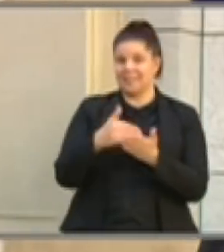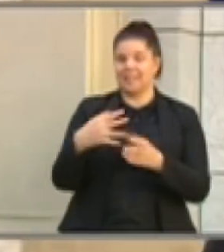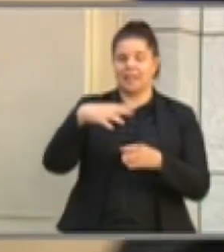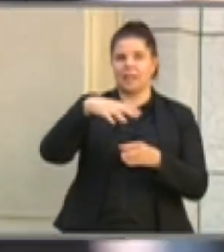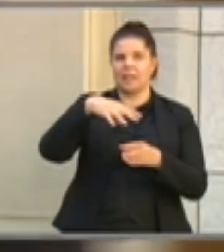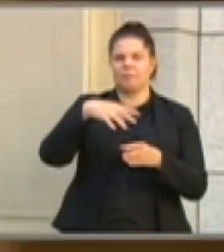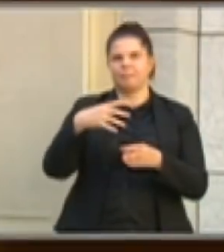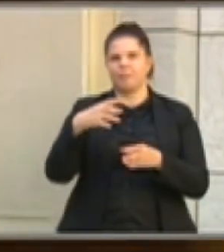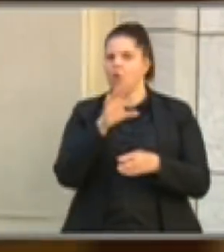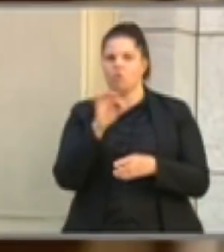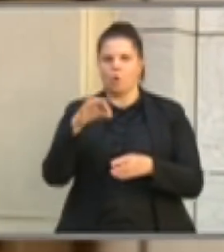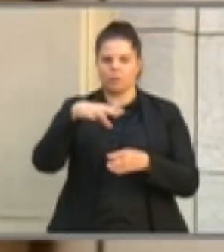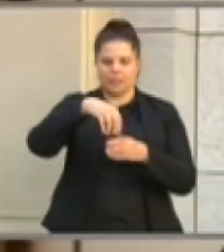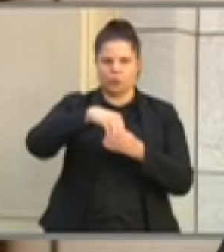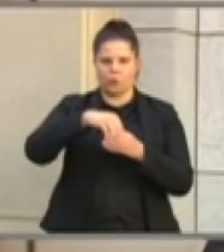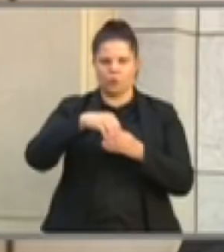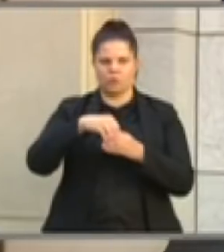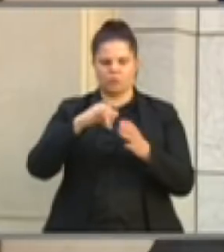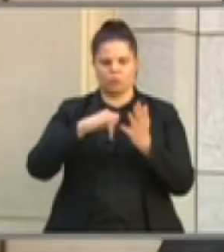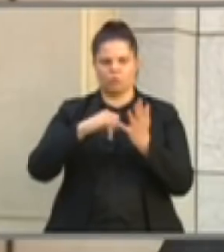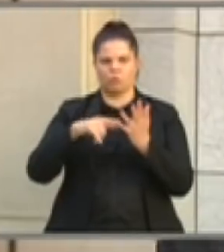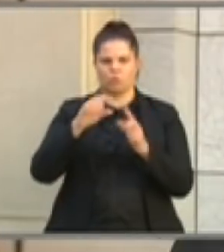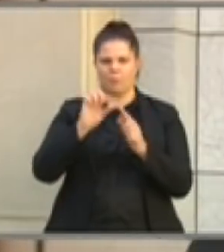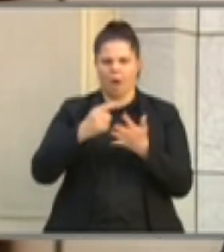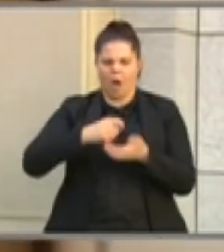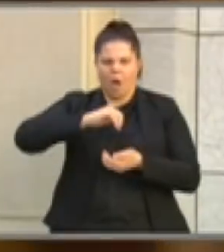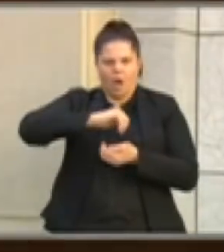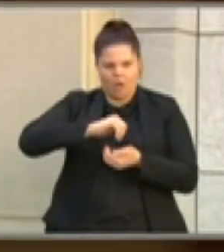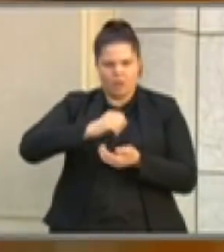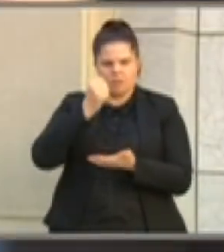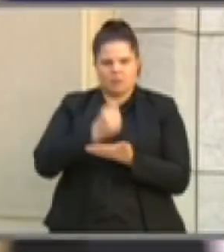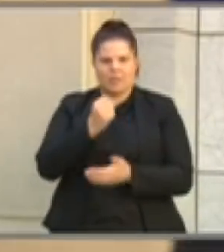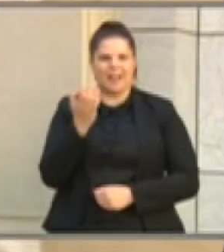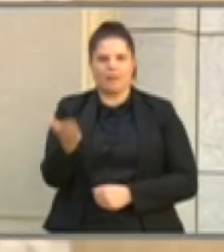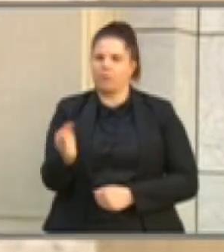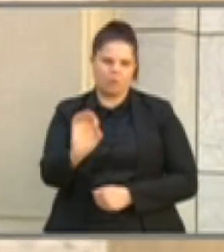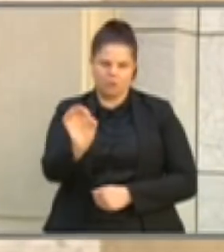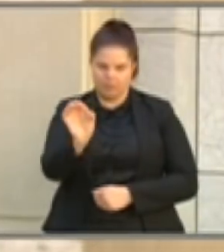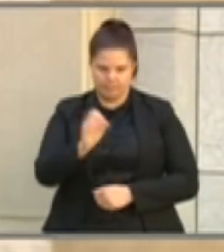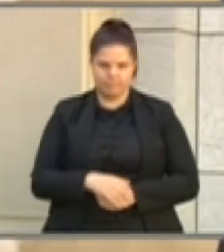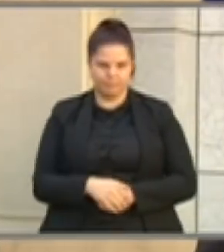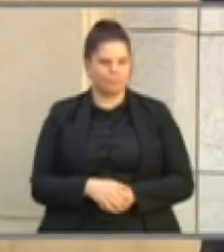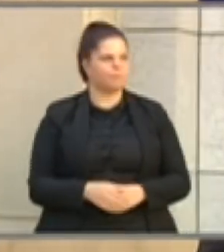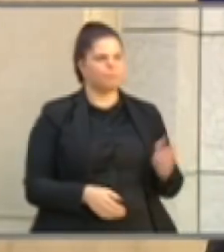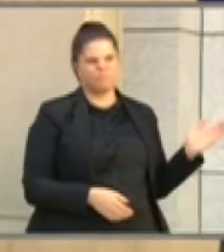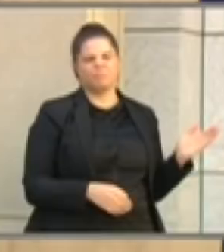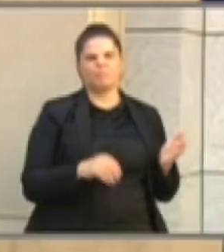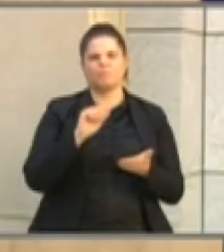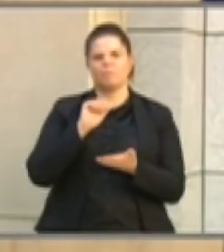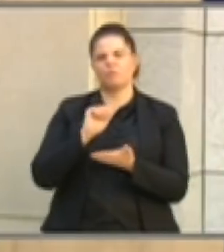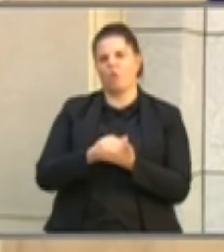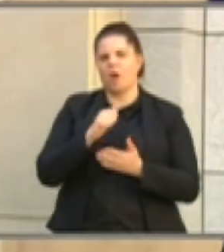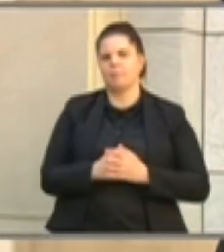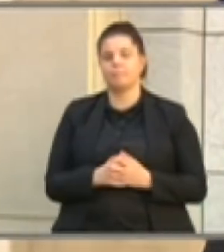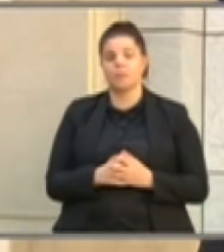There is no superannuation guarantee levy on this payment, I should stress. That is correct. Employees who are eligible will